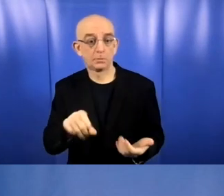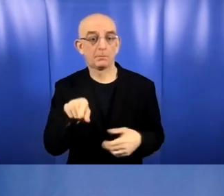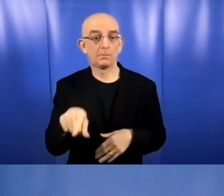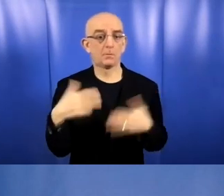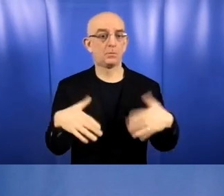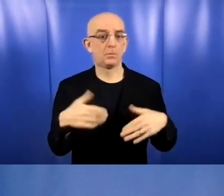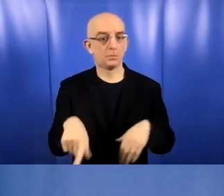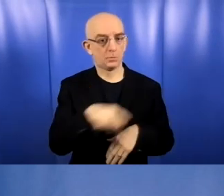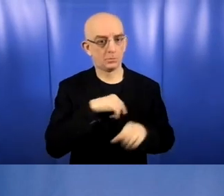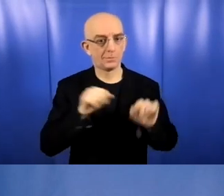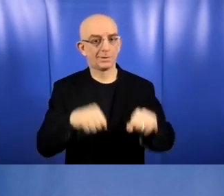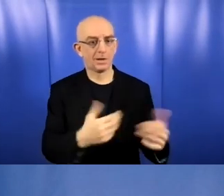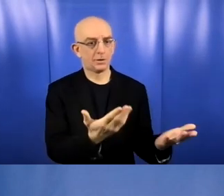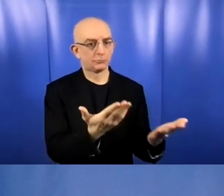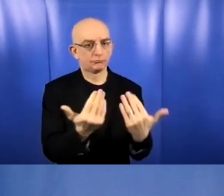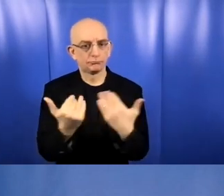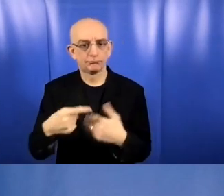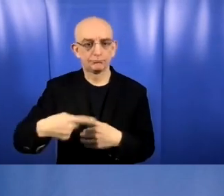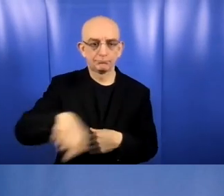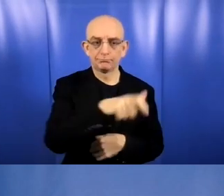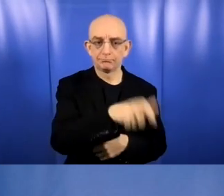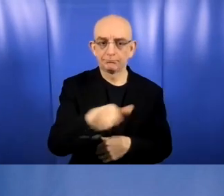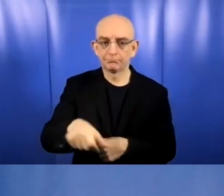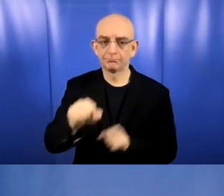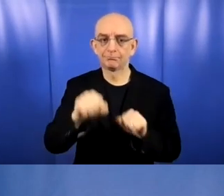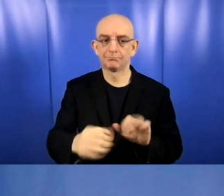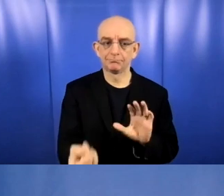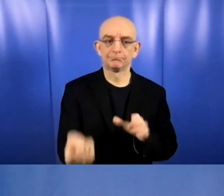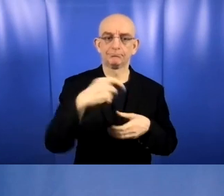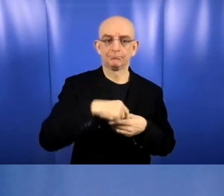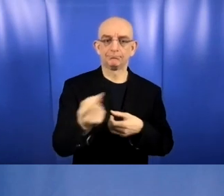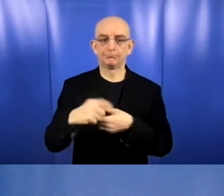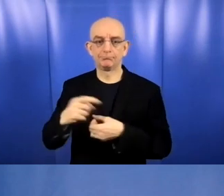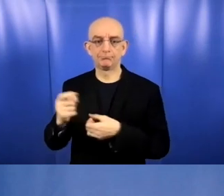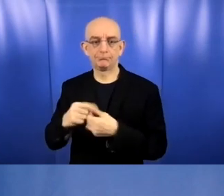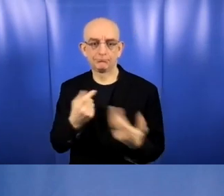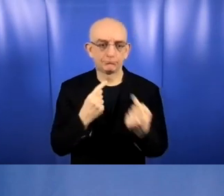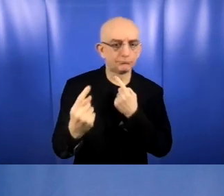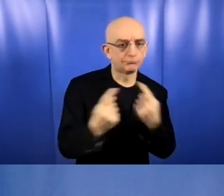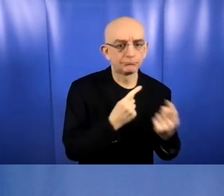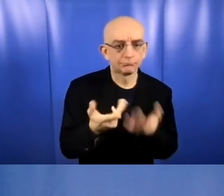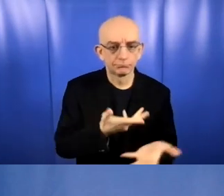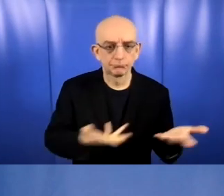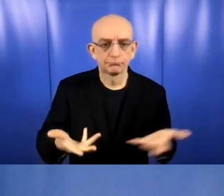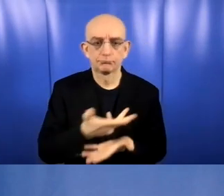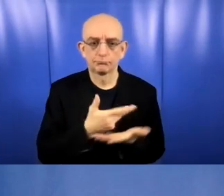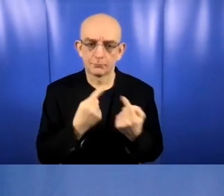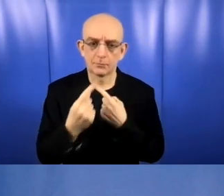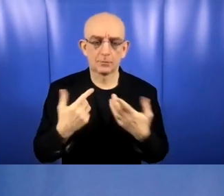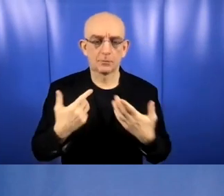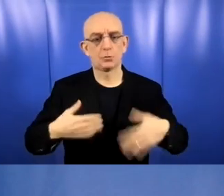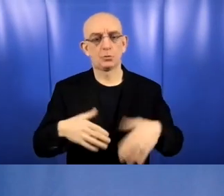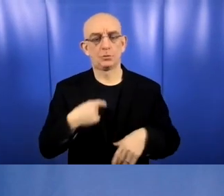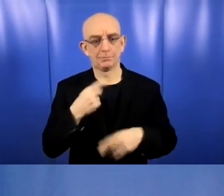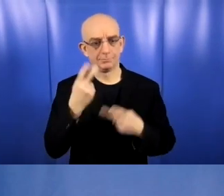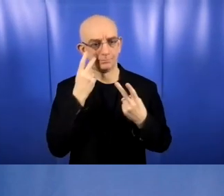well. It's an amazing achievement and one that we would never have thought of back in 2017 when